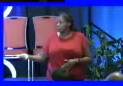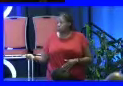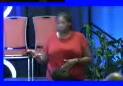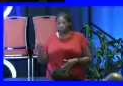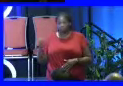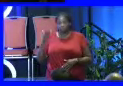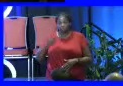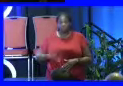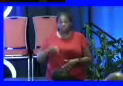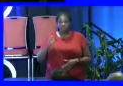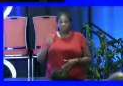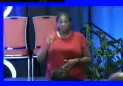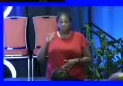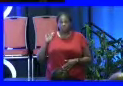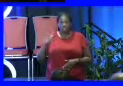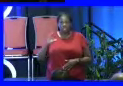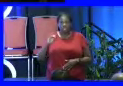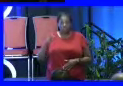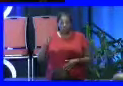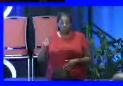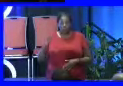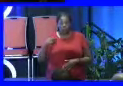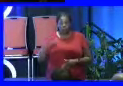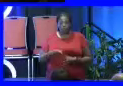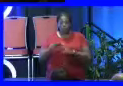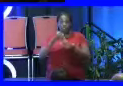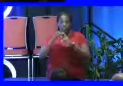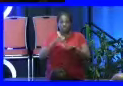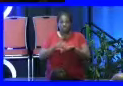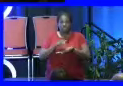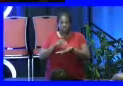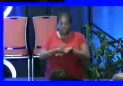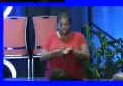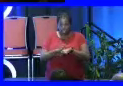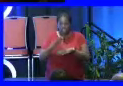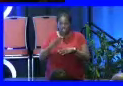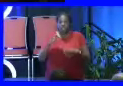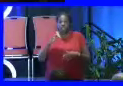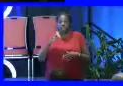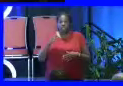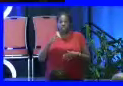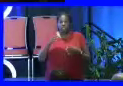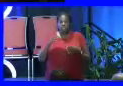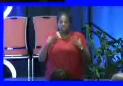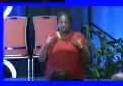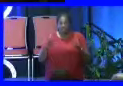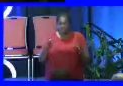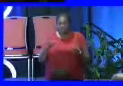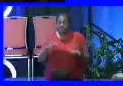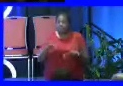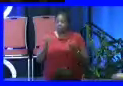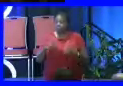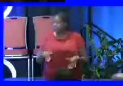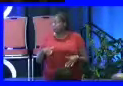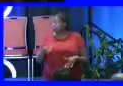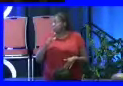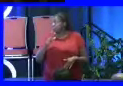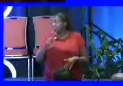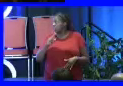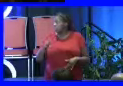I'm Emily Cooper, and I'm a Special Advisor on Housing at Mass Health, the state Medicaid agency. Hello, Liz DaCosta. I'm the Housing